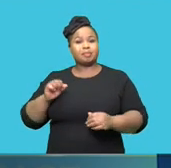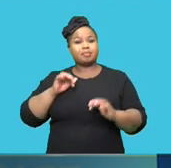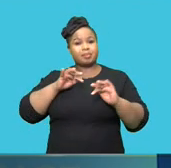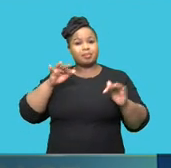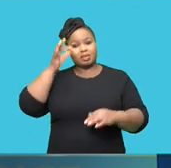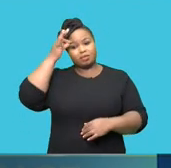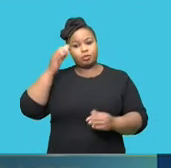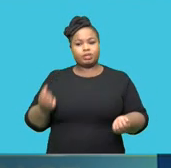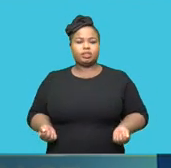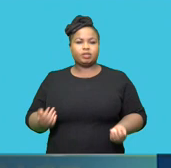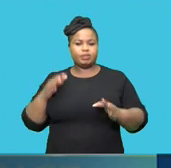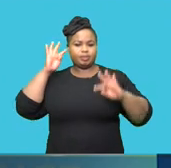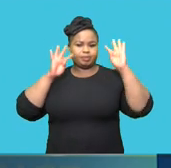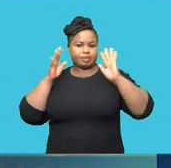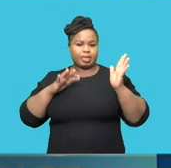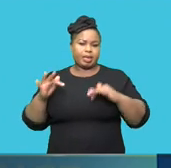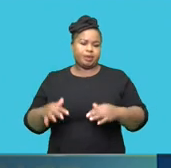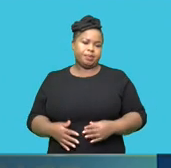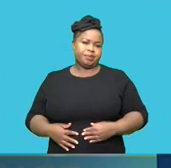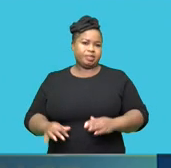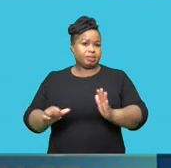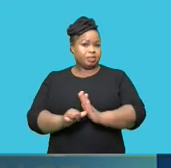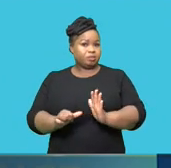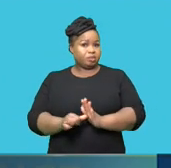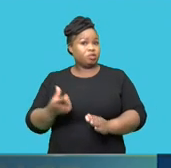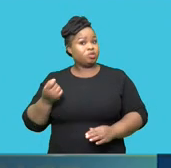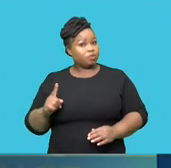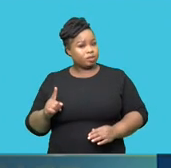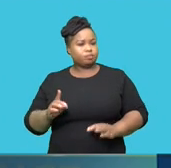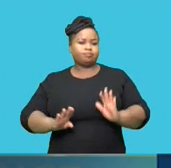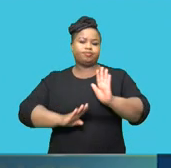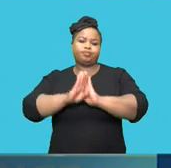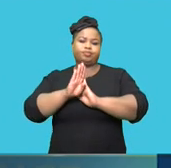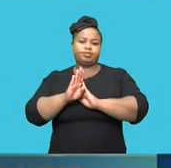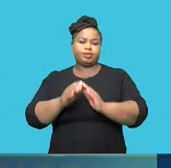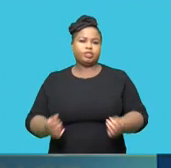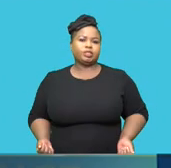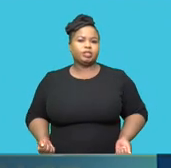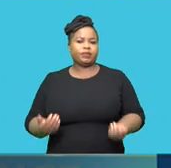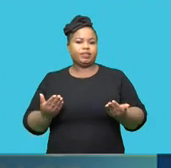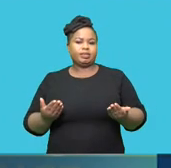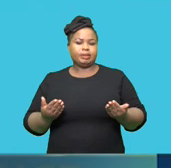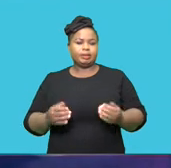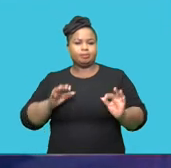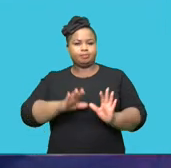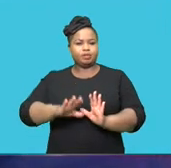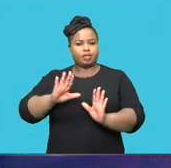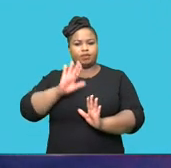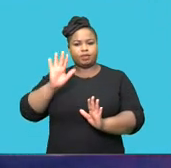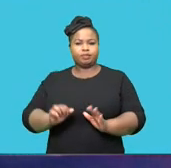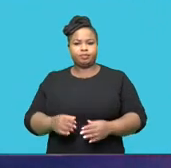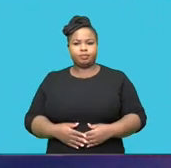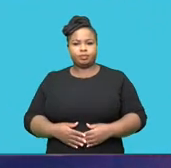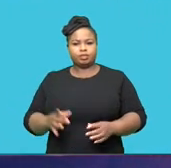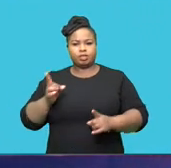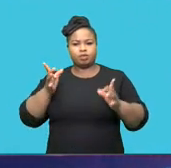do with innovation. The main key is to improve service delivery in the continent. The Director